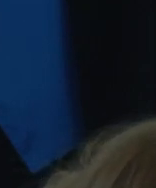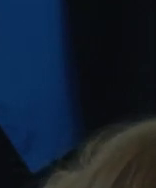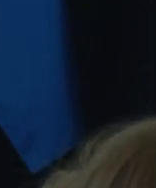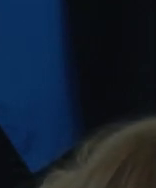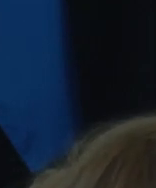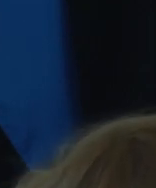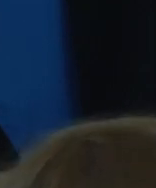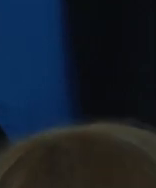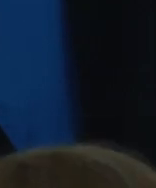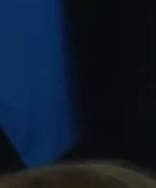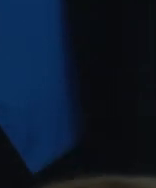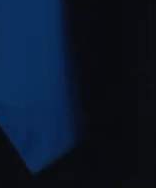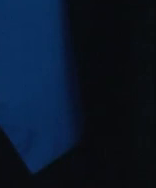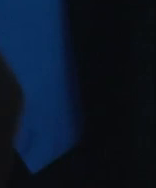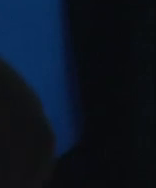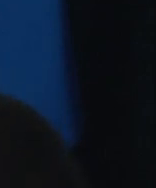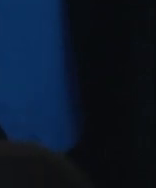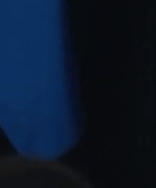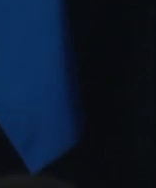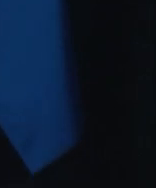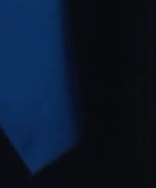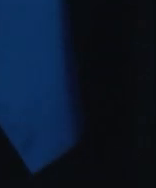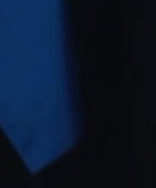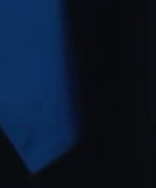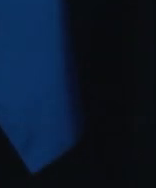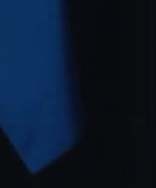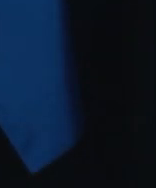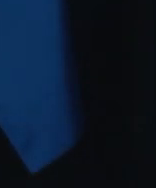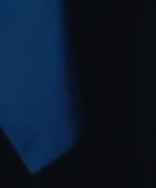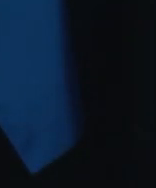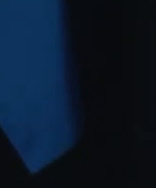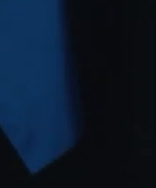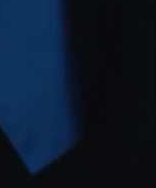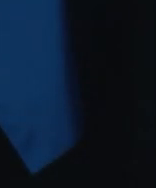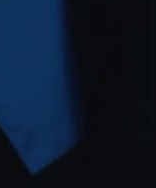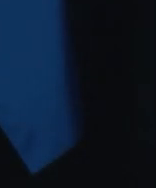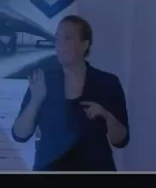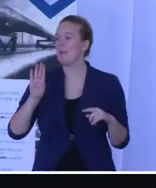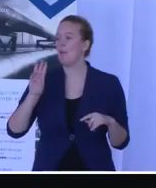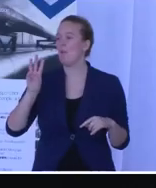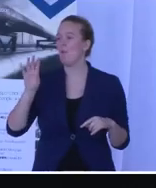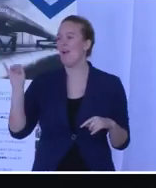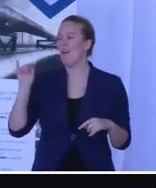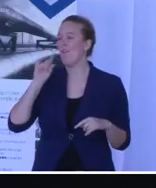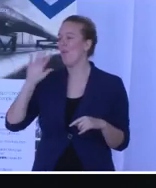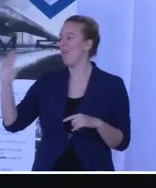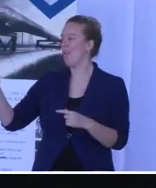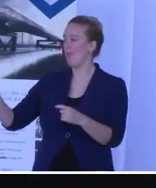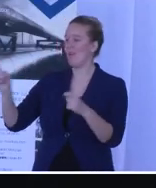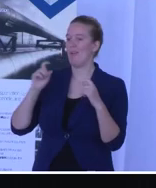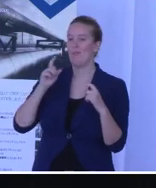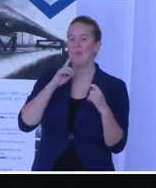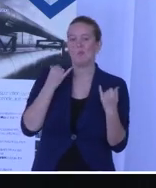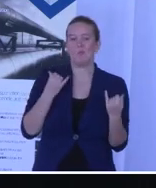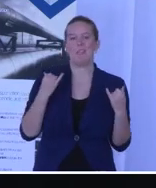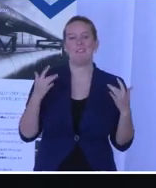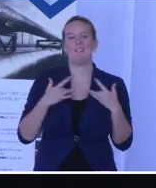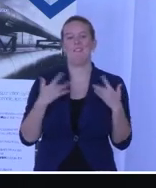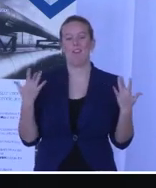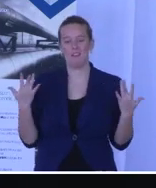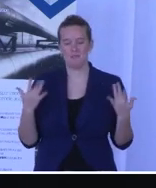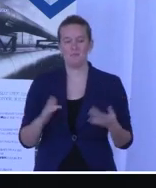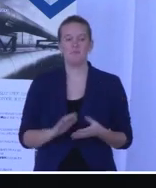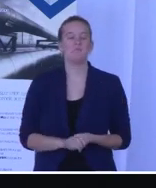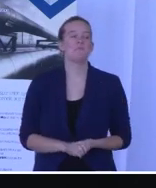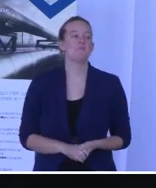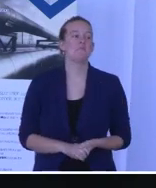You can sit. And I want to thank our colleagues from BWI for their contributions to today's event.